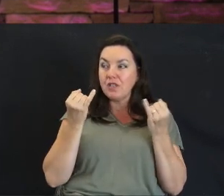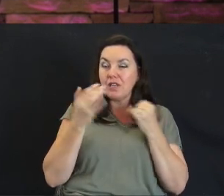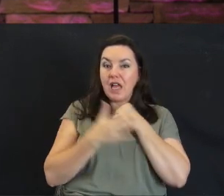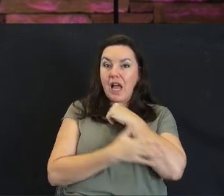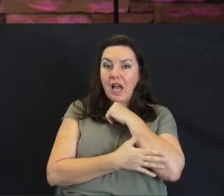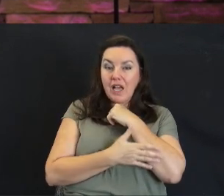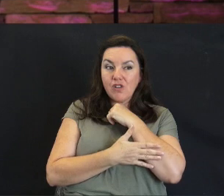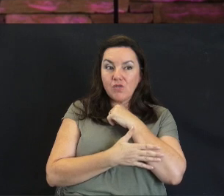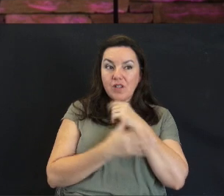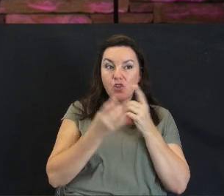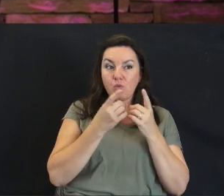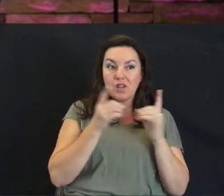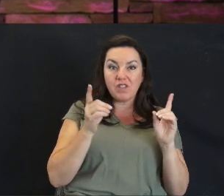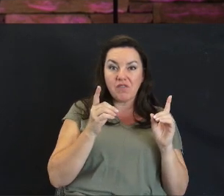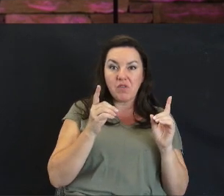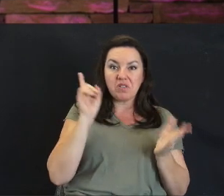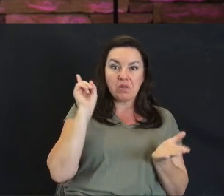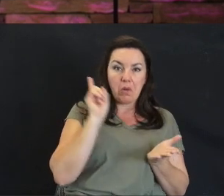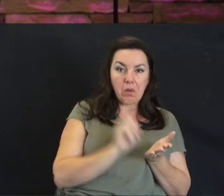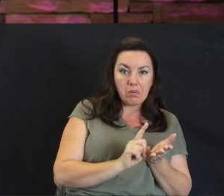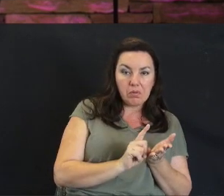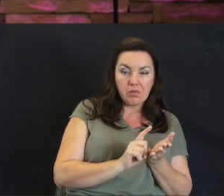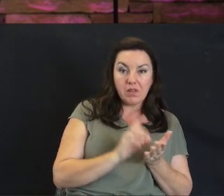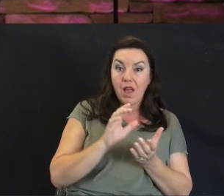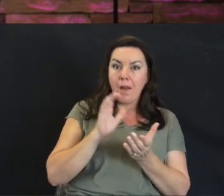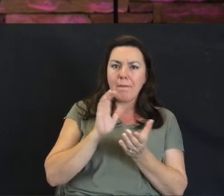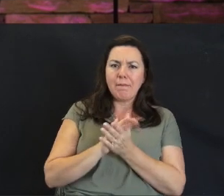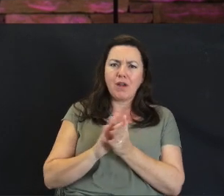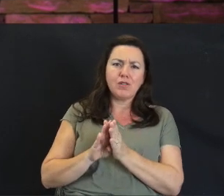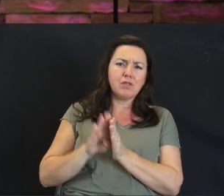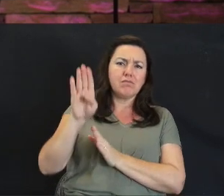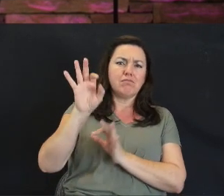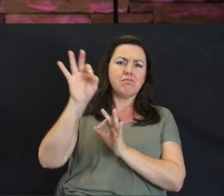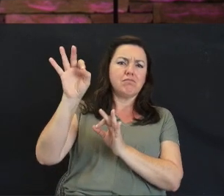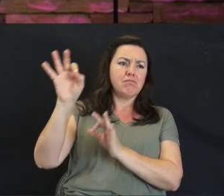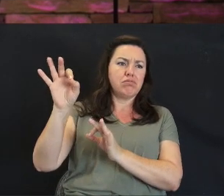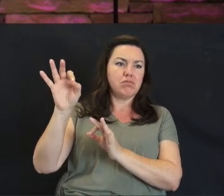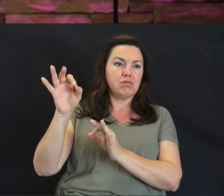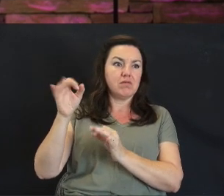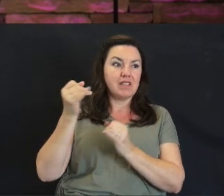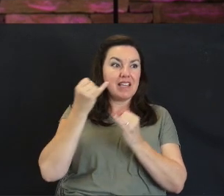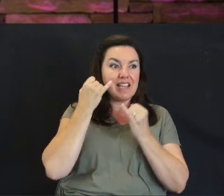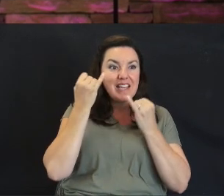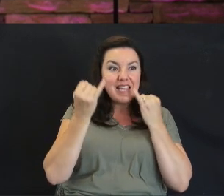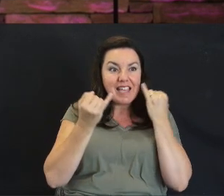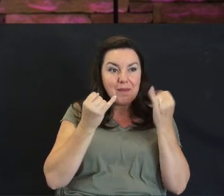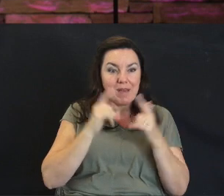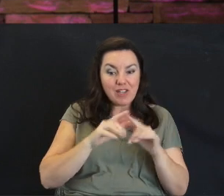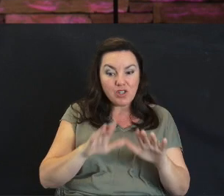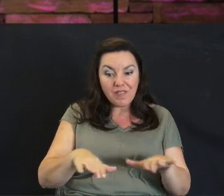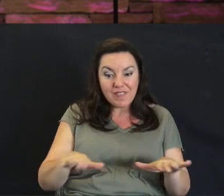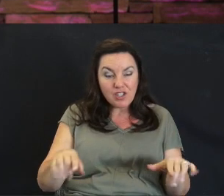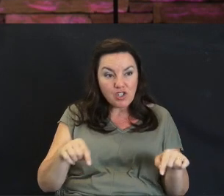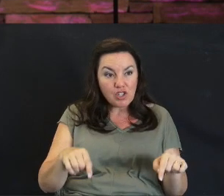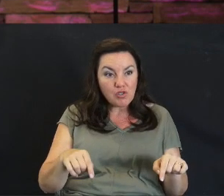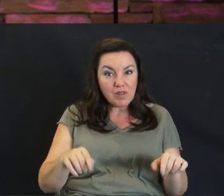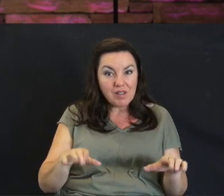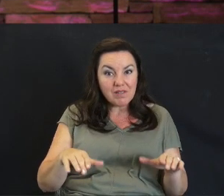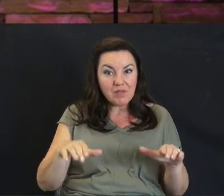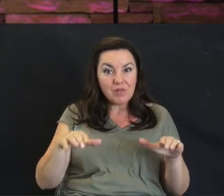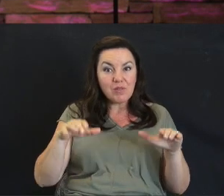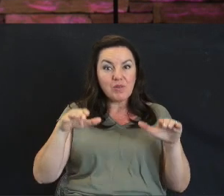country Where divorce rates Are plummeting Marriages are thriving Imagine what that would do To the children Of that country